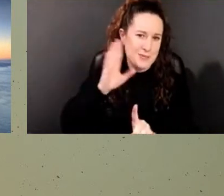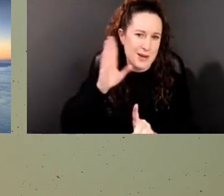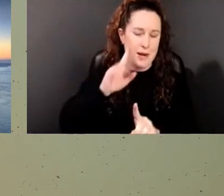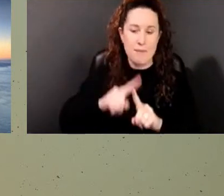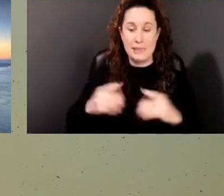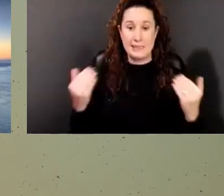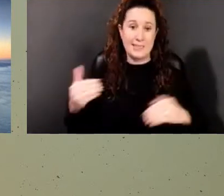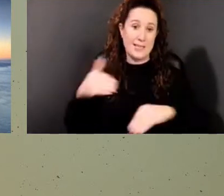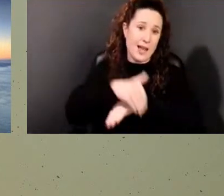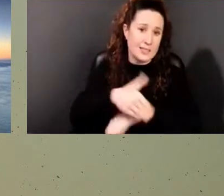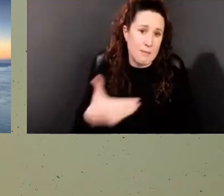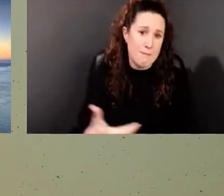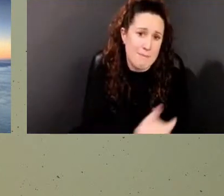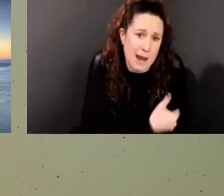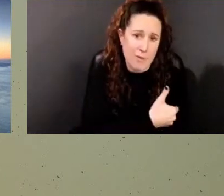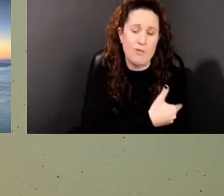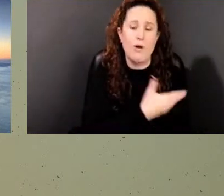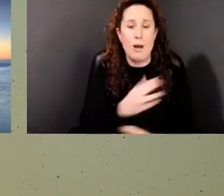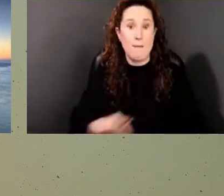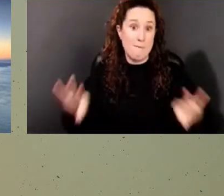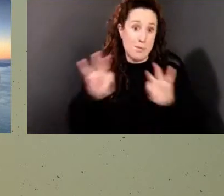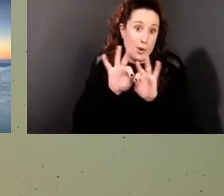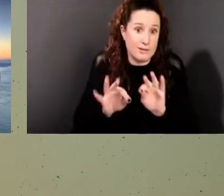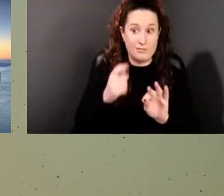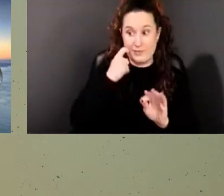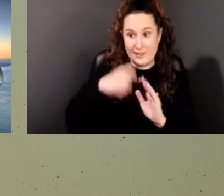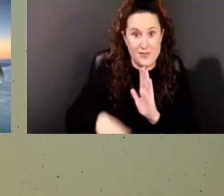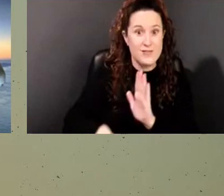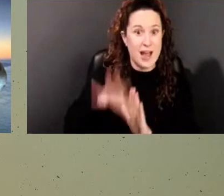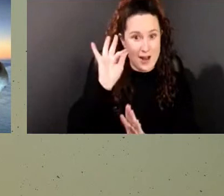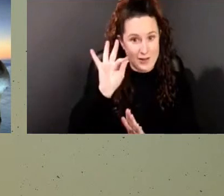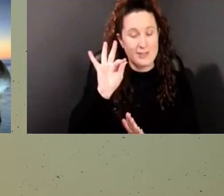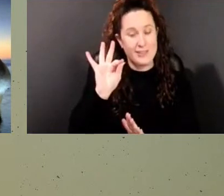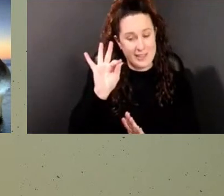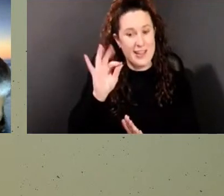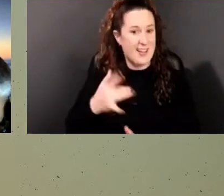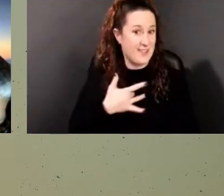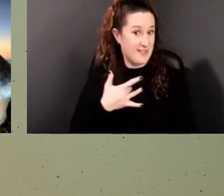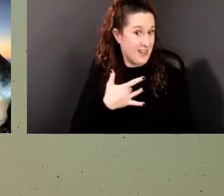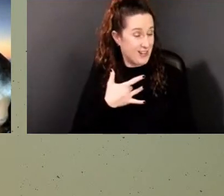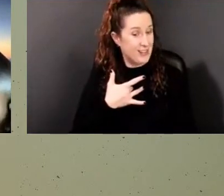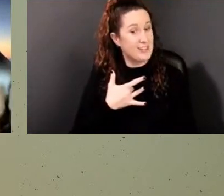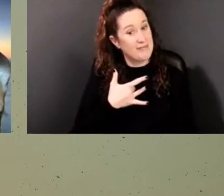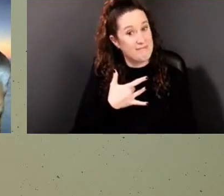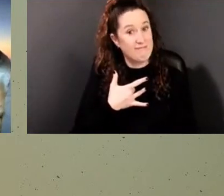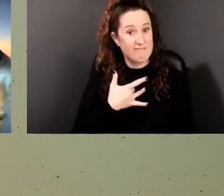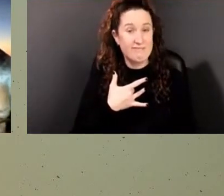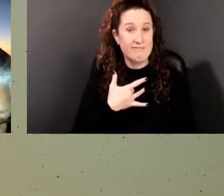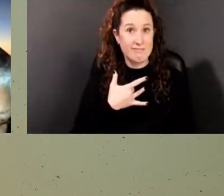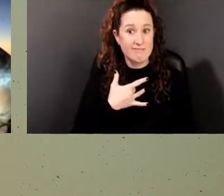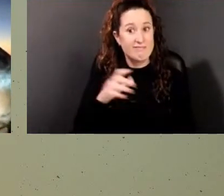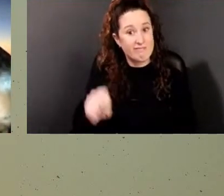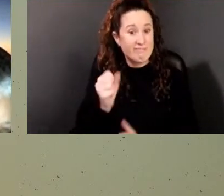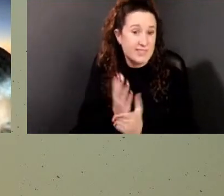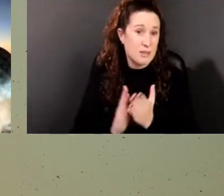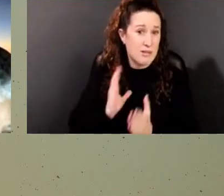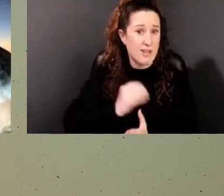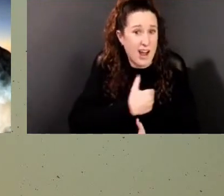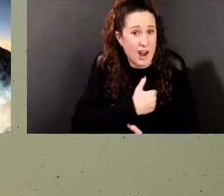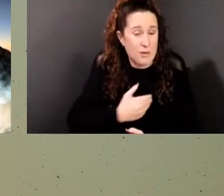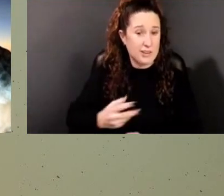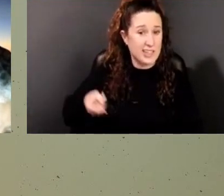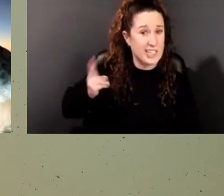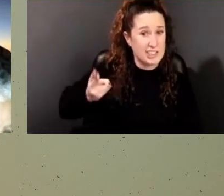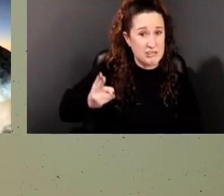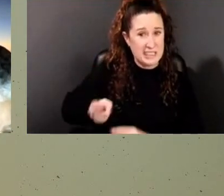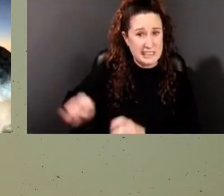important discovery, and one I think that brings some of our difficult parts of our history and makes